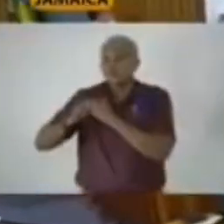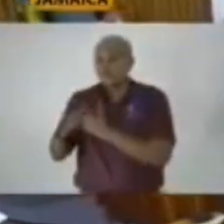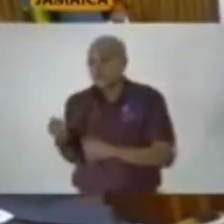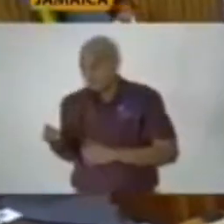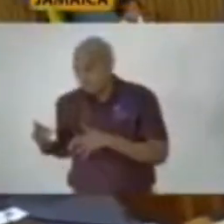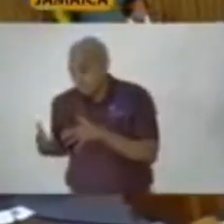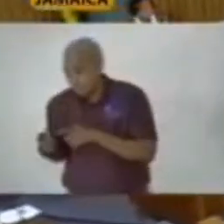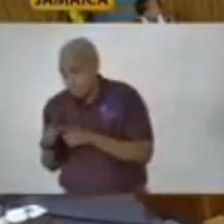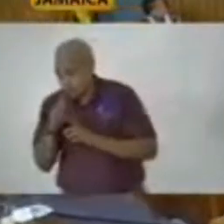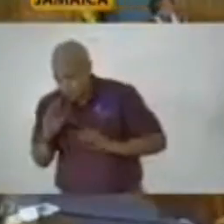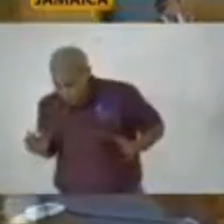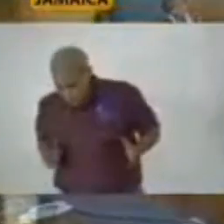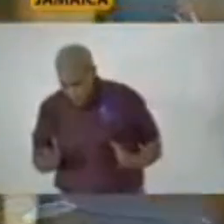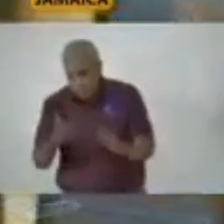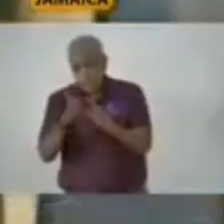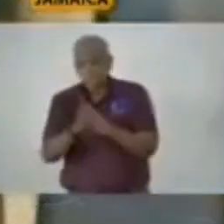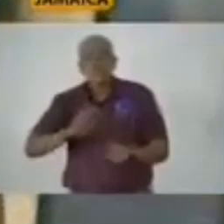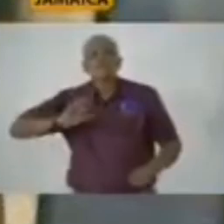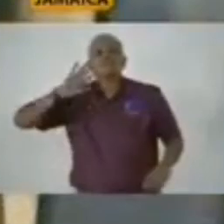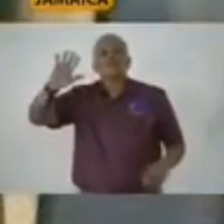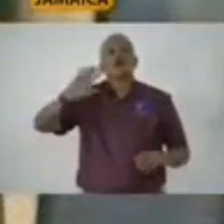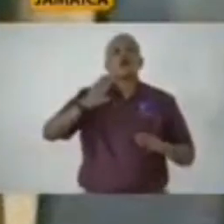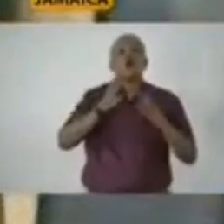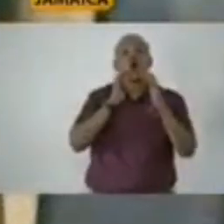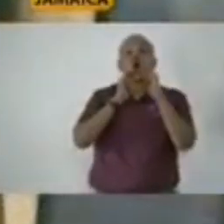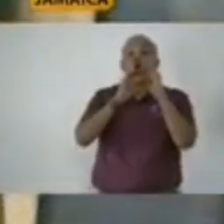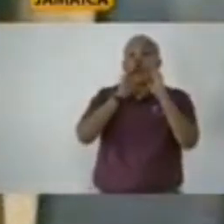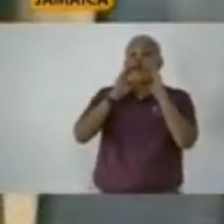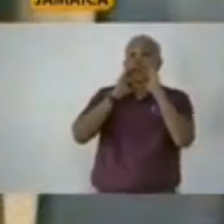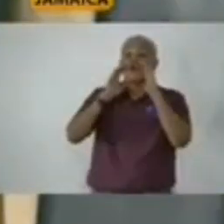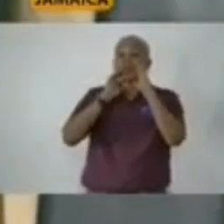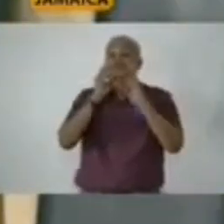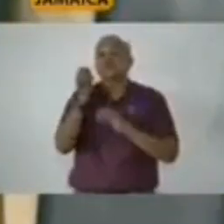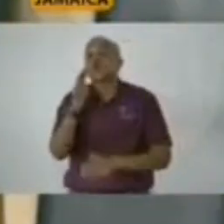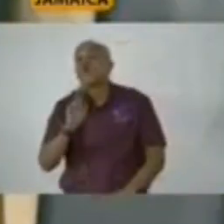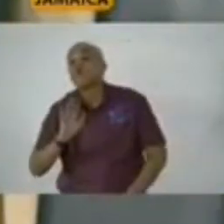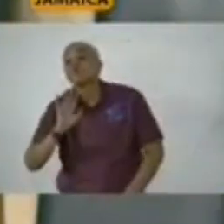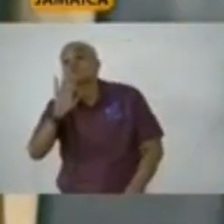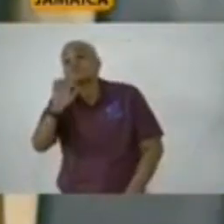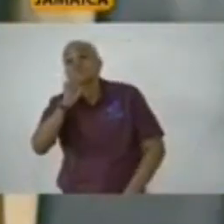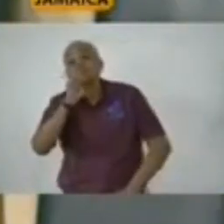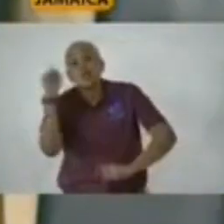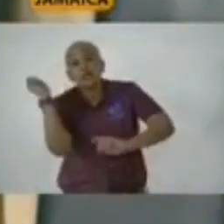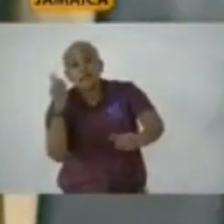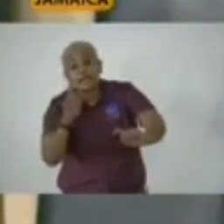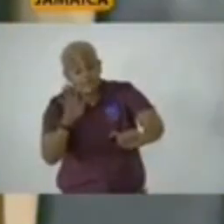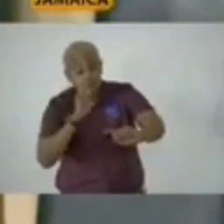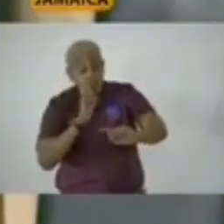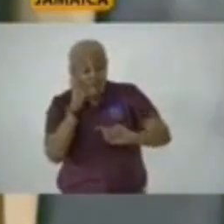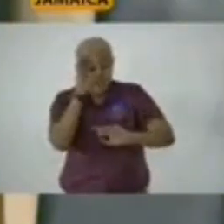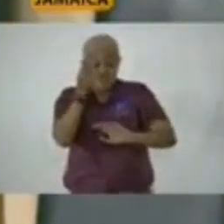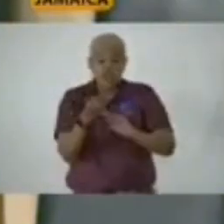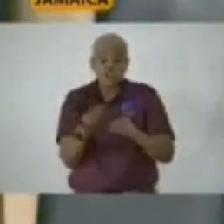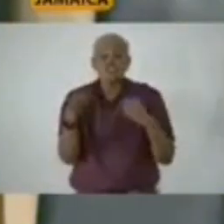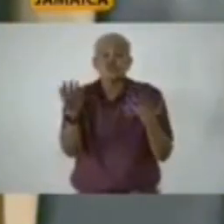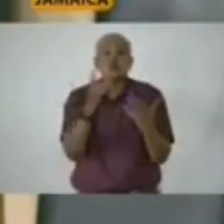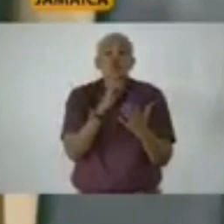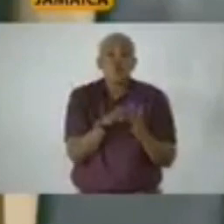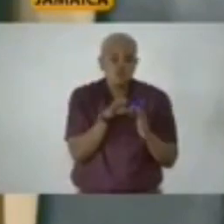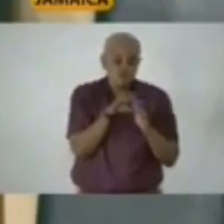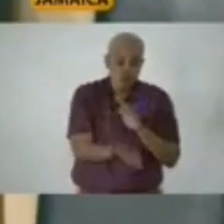criminals to facilitate their communication or the giving of direction towards